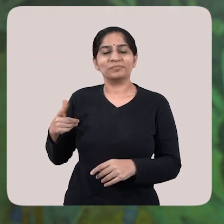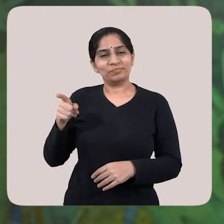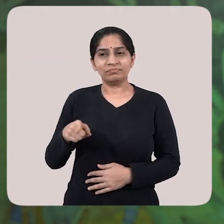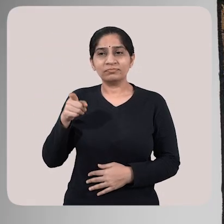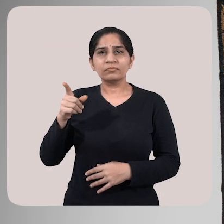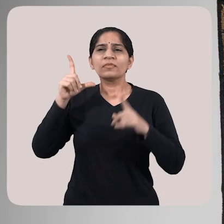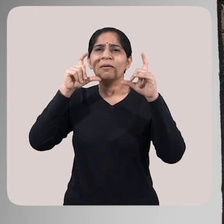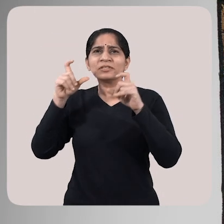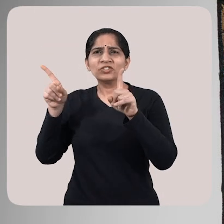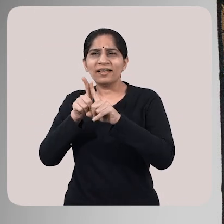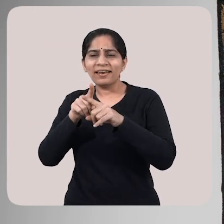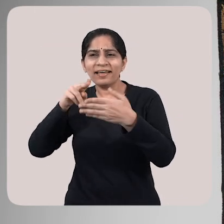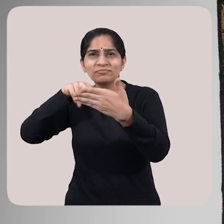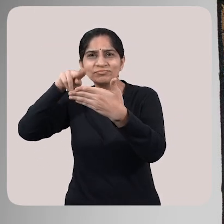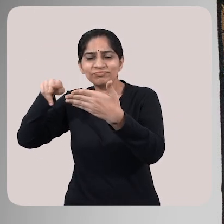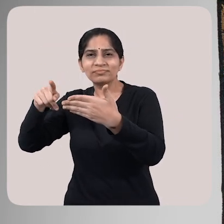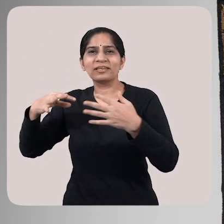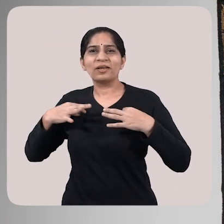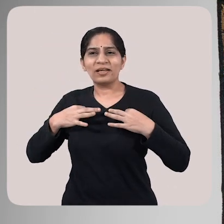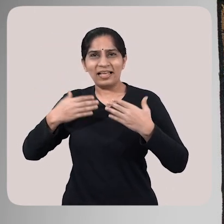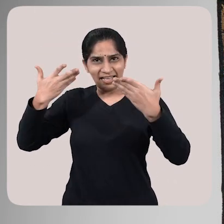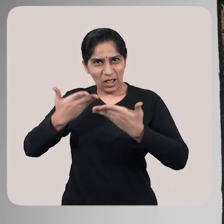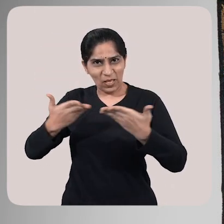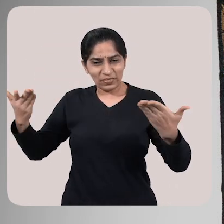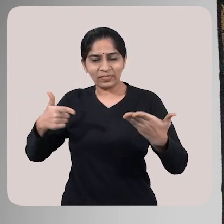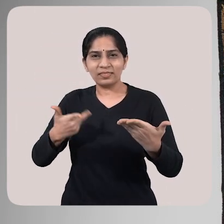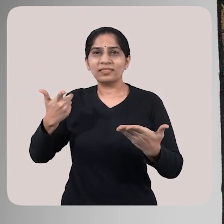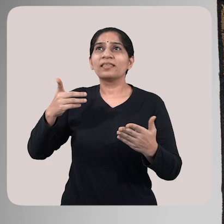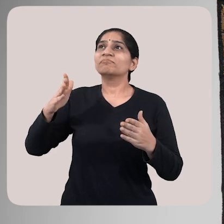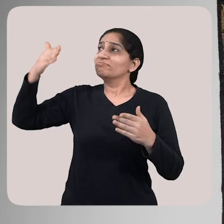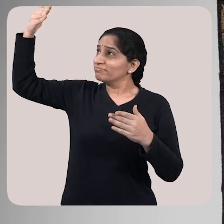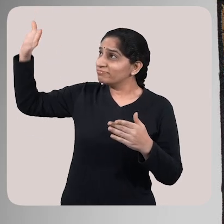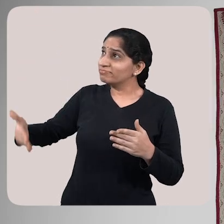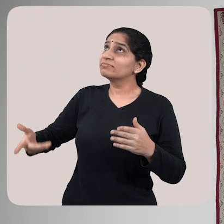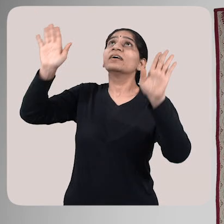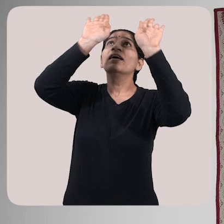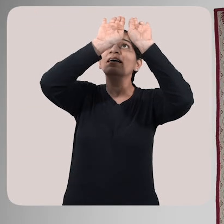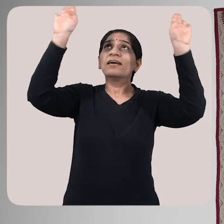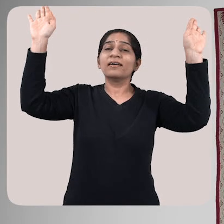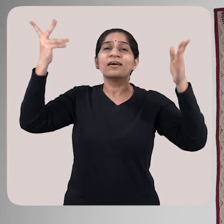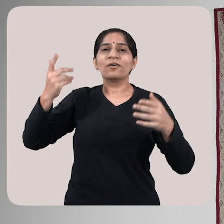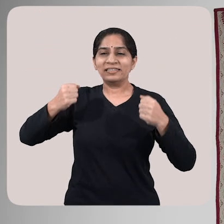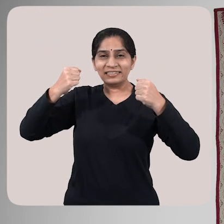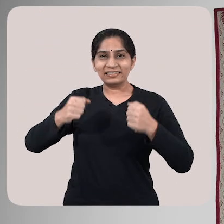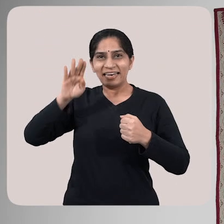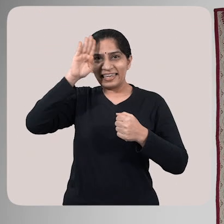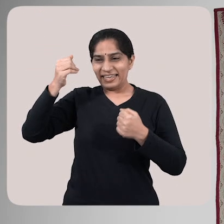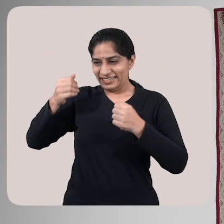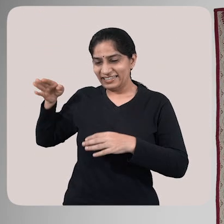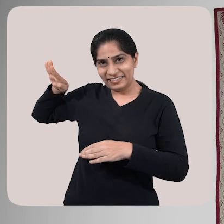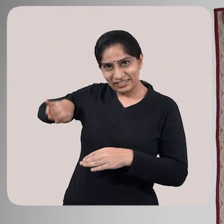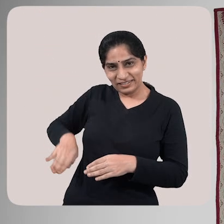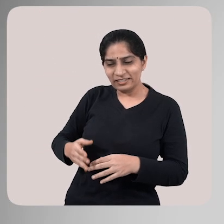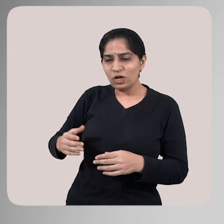hangs at the back. These are pictorial textiles found as wall coverings, ceiling canopies, and textiles for